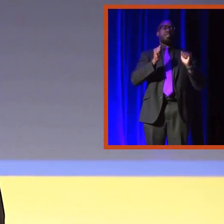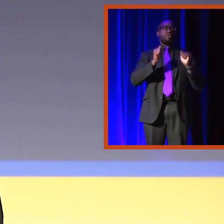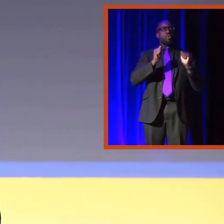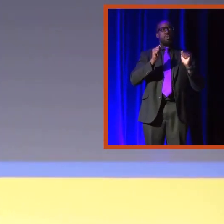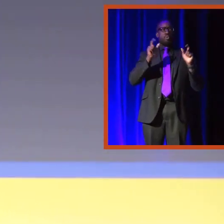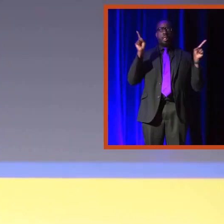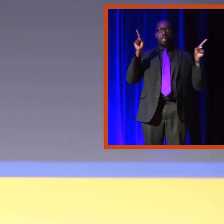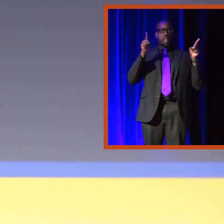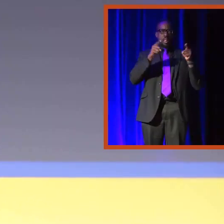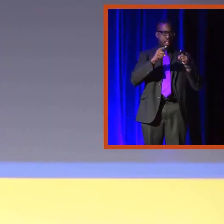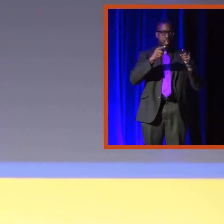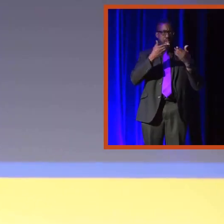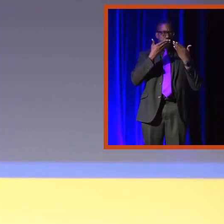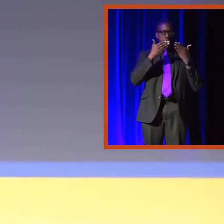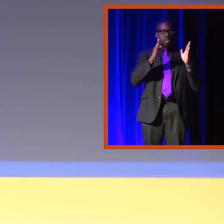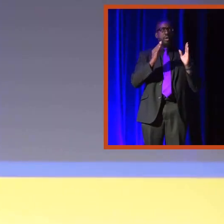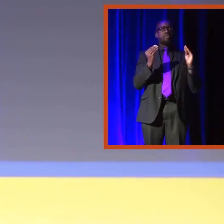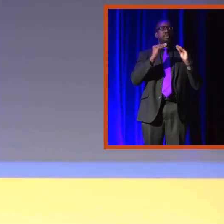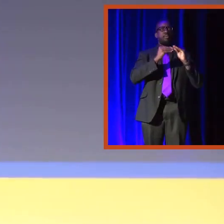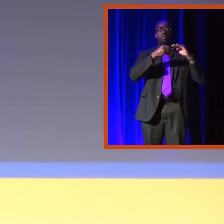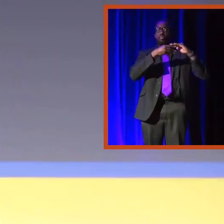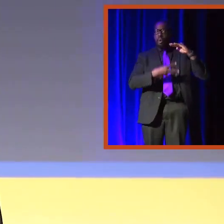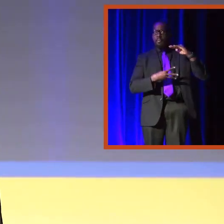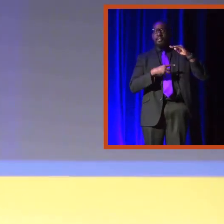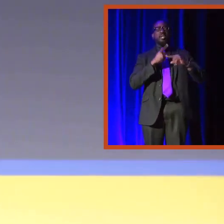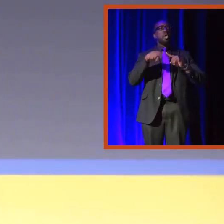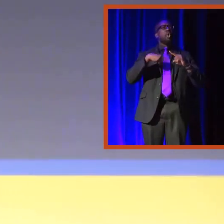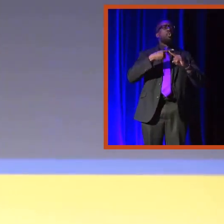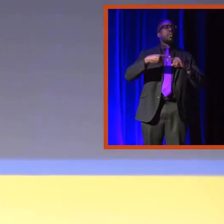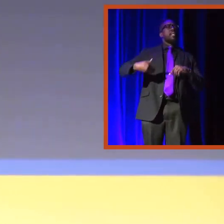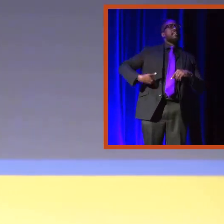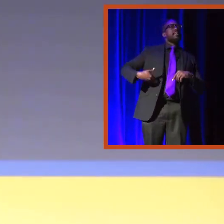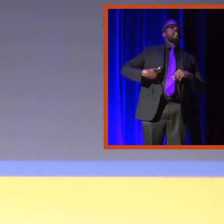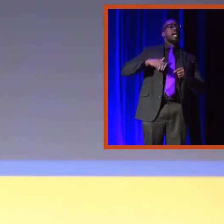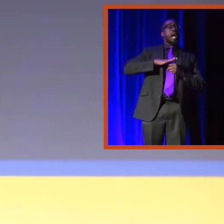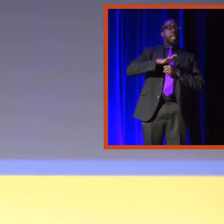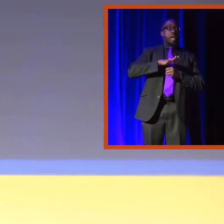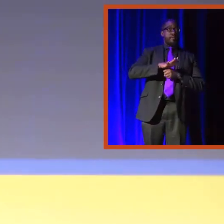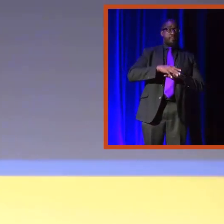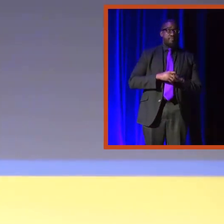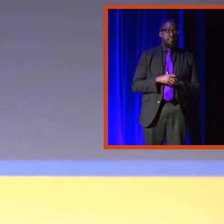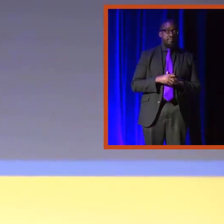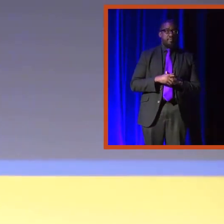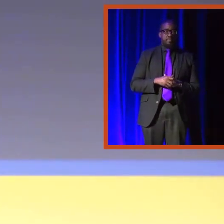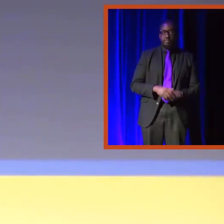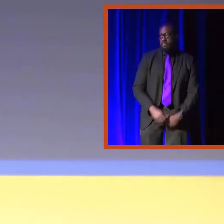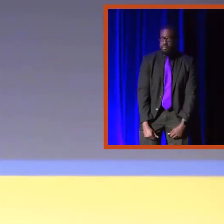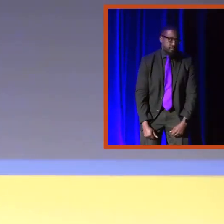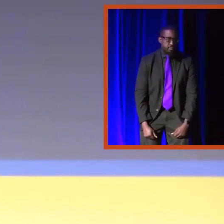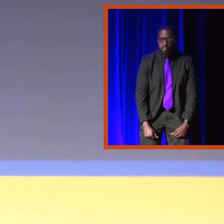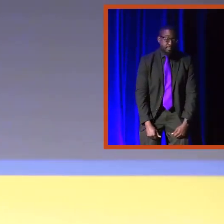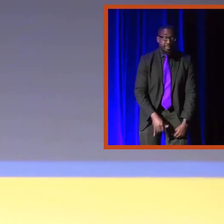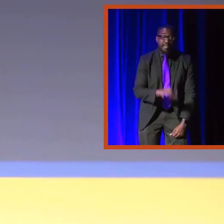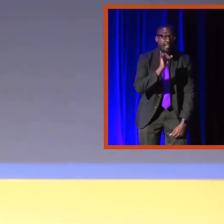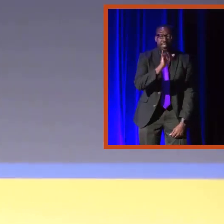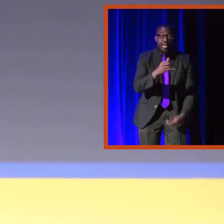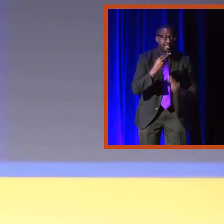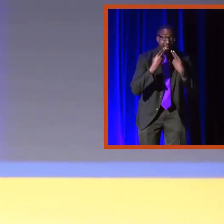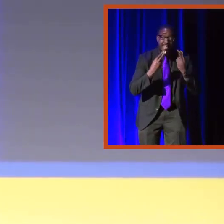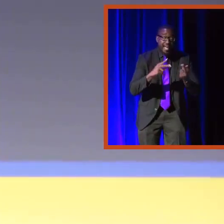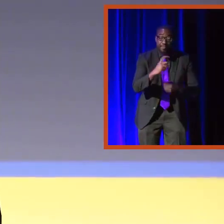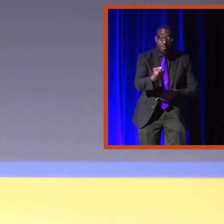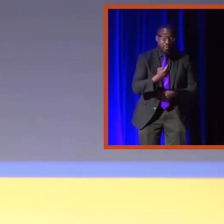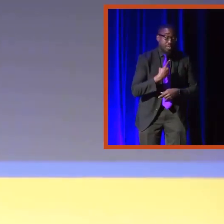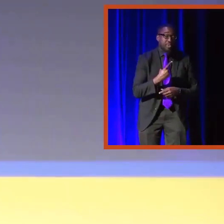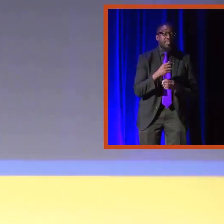more properties, when isn't enough? That is not remotely the naive question. That is the most important question of